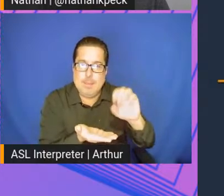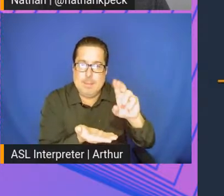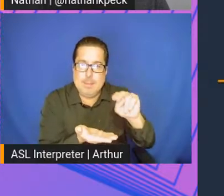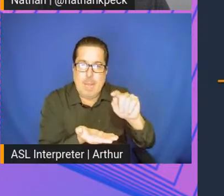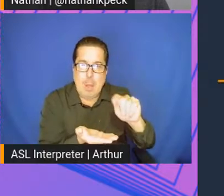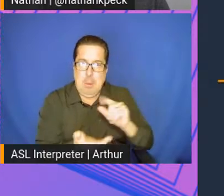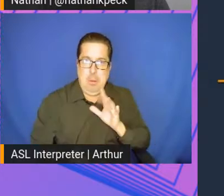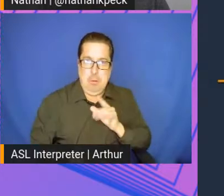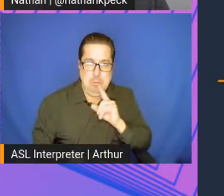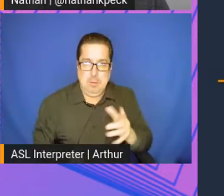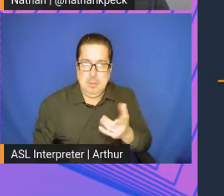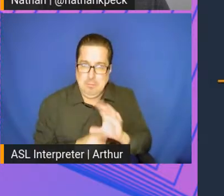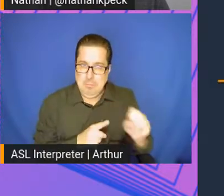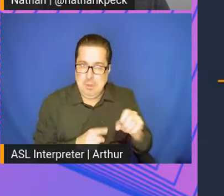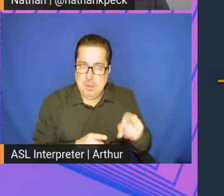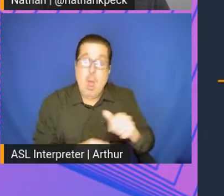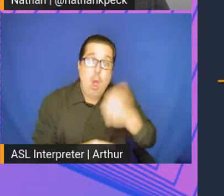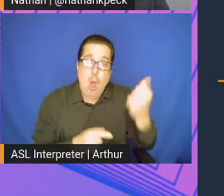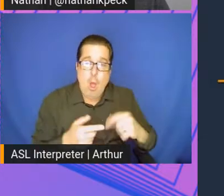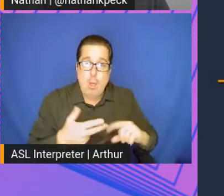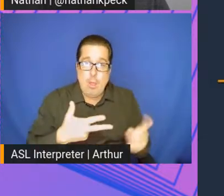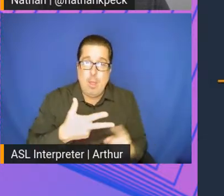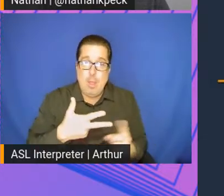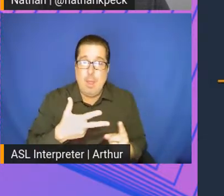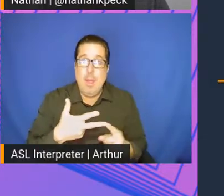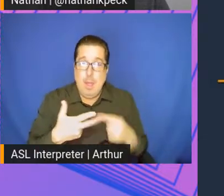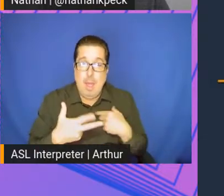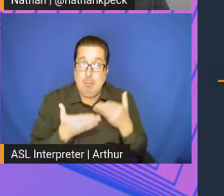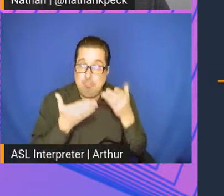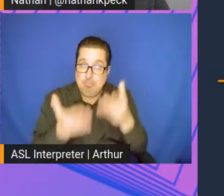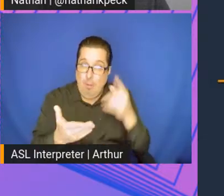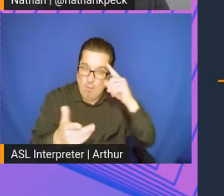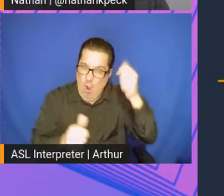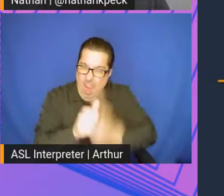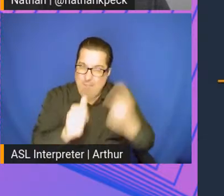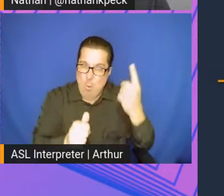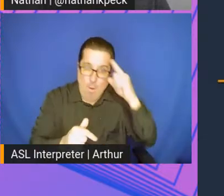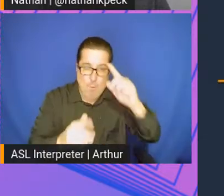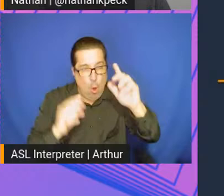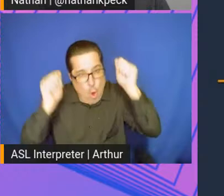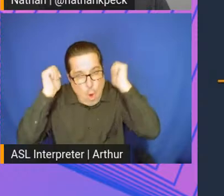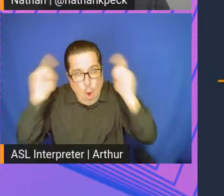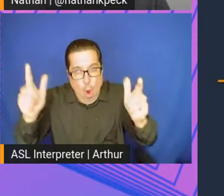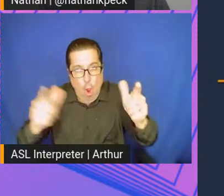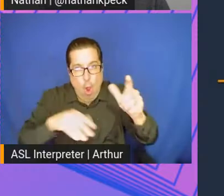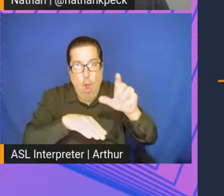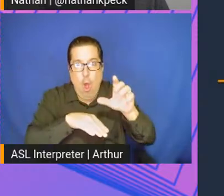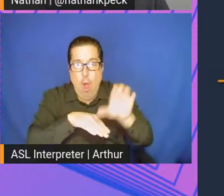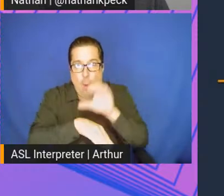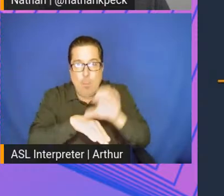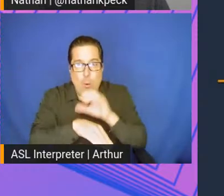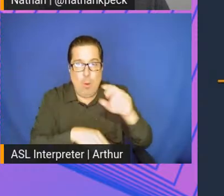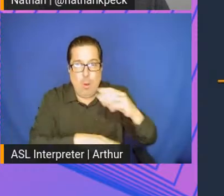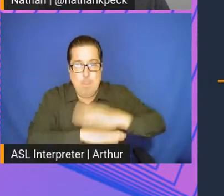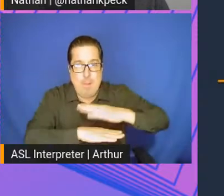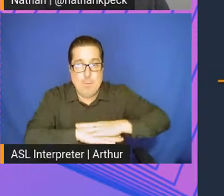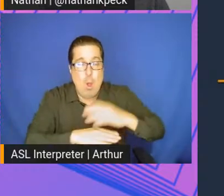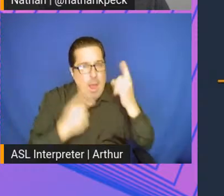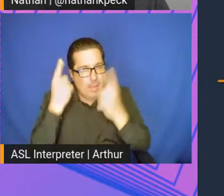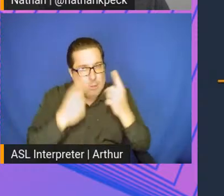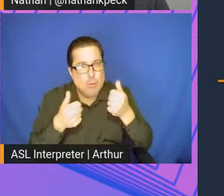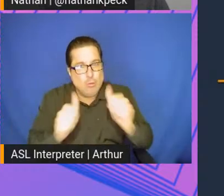this is actually something I recommend for everyone on all of the compute platforms, is consider trying out